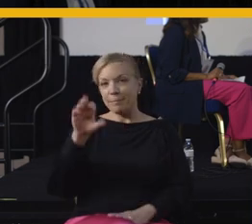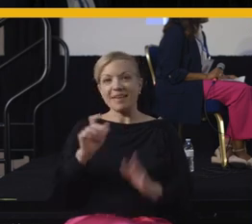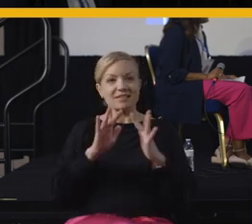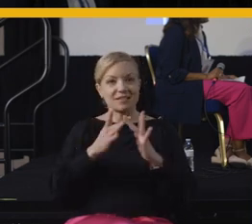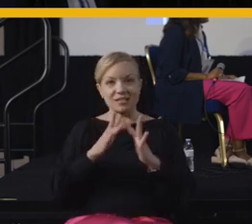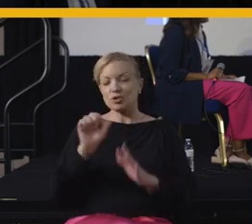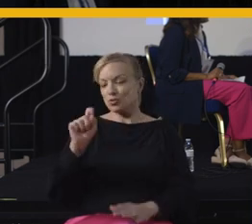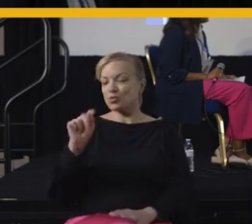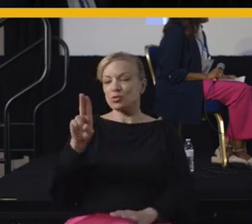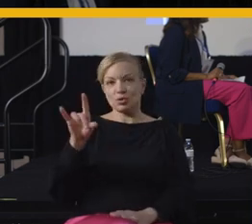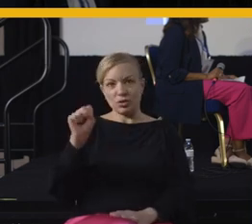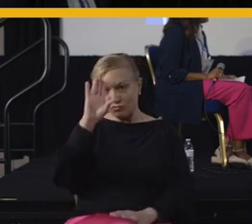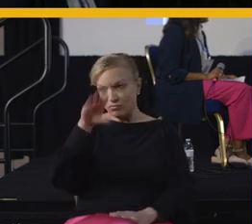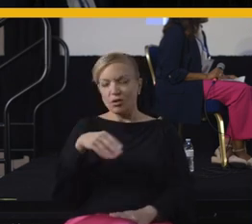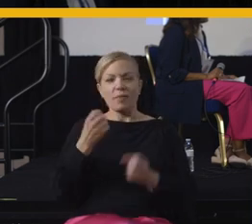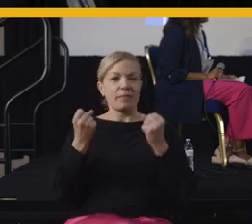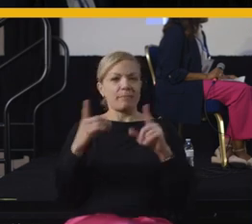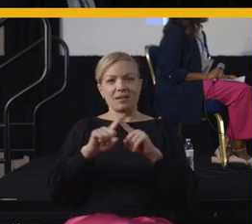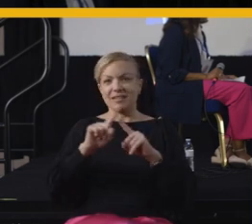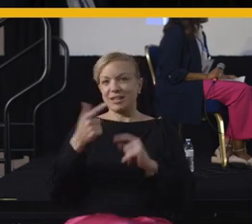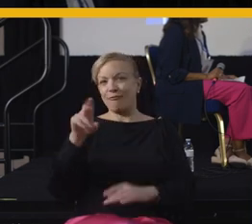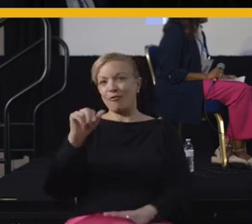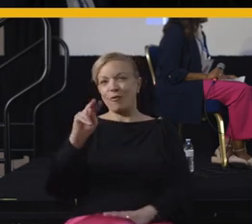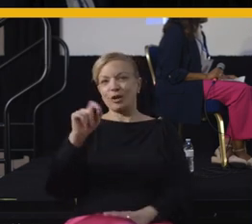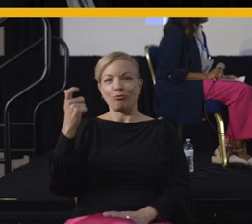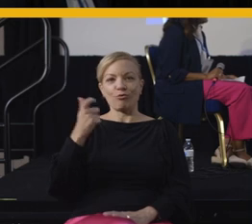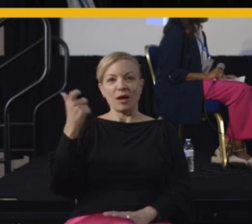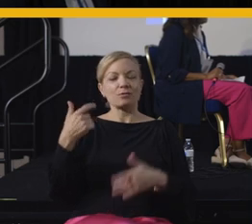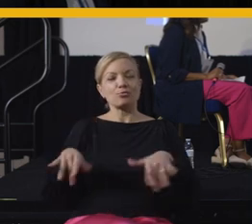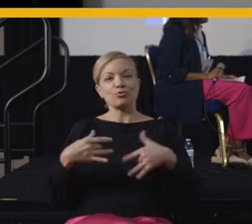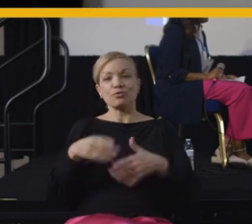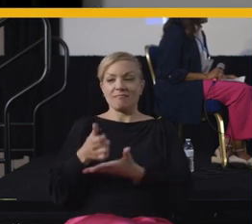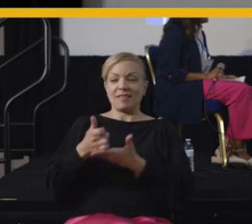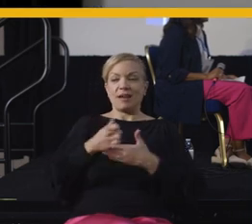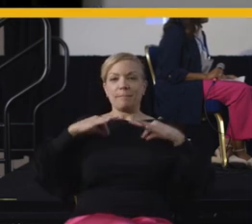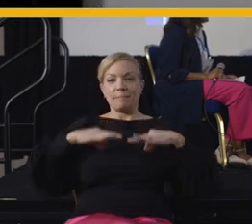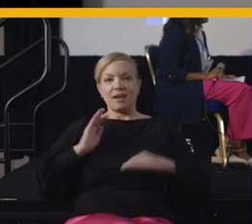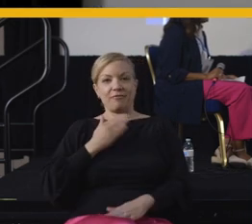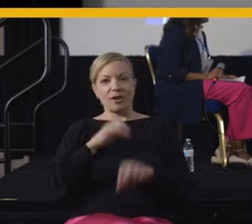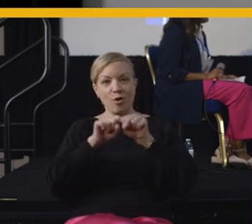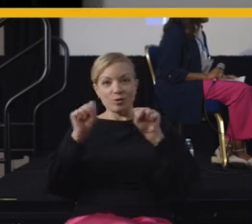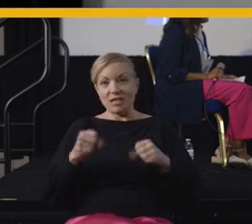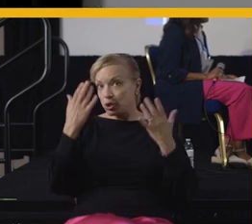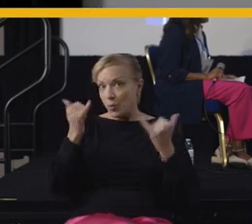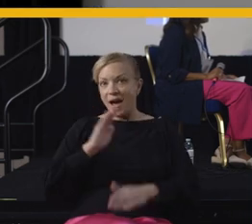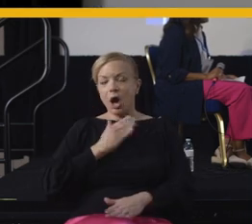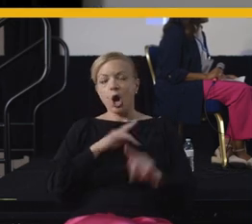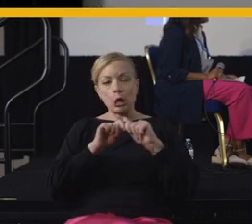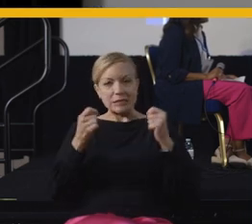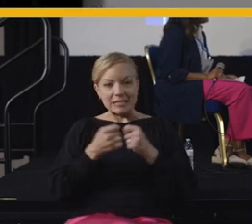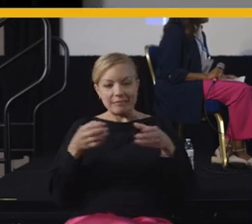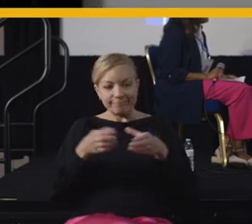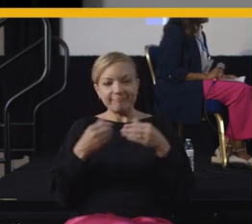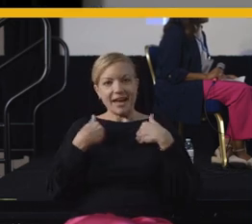Studios, I think with the grants that have been provided, that has been a huge help for our station because it has helped our team have